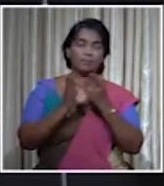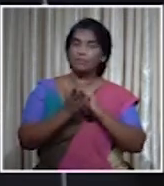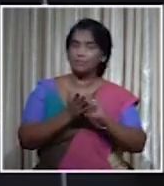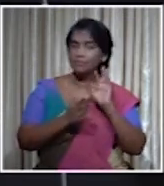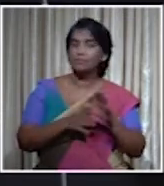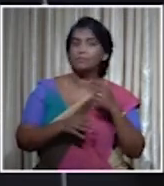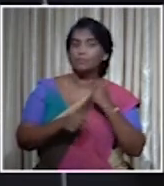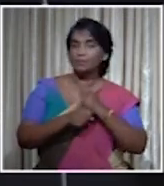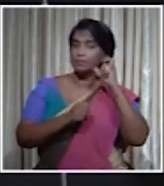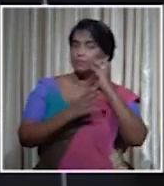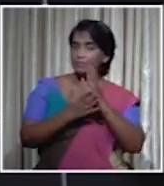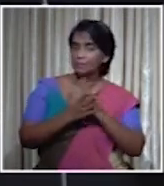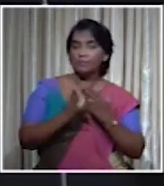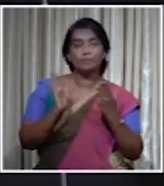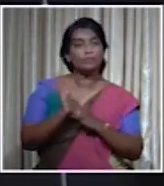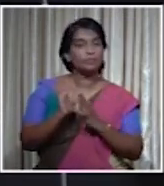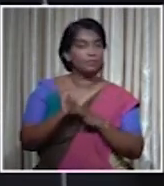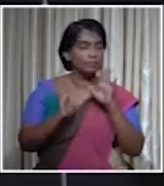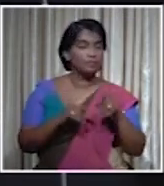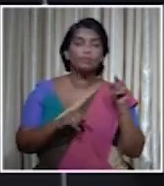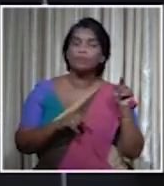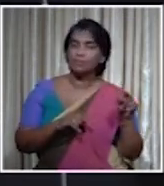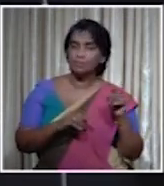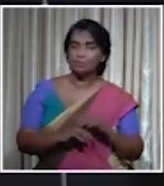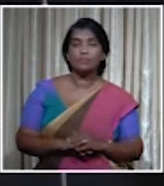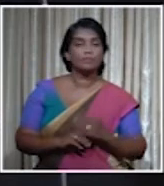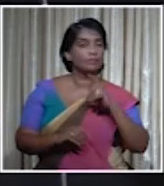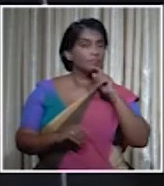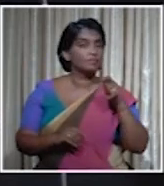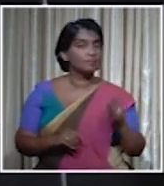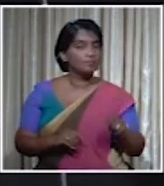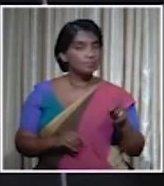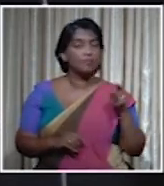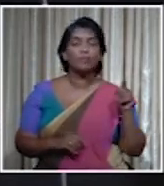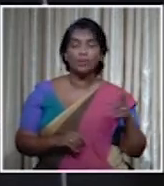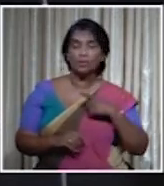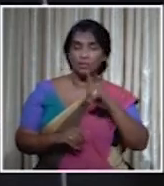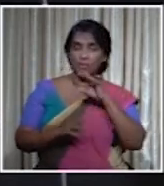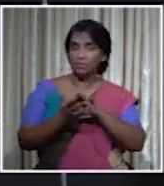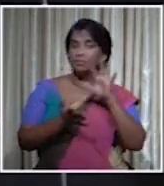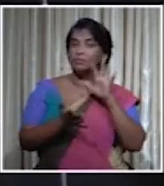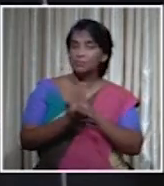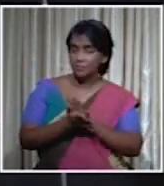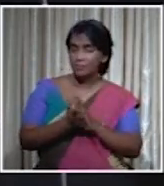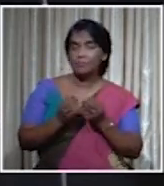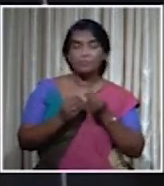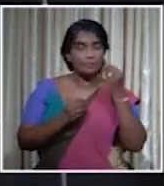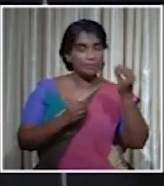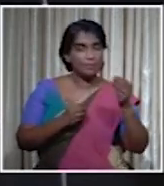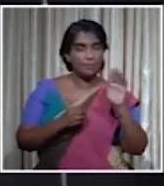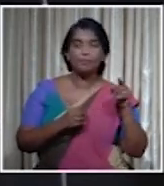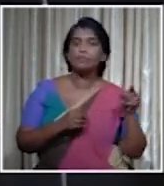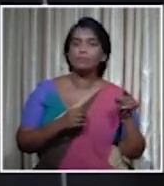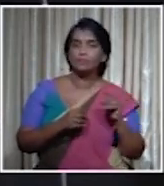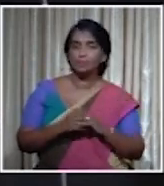He says this: the chief magistrate had delivered an order drawing attention to a strong discrepancy between the views expressed by